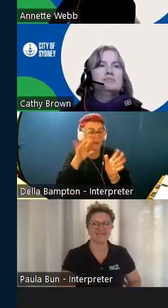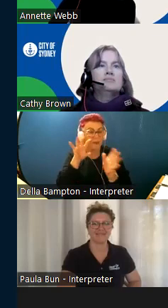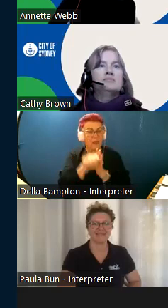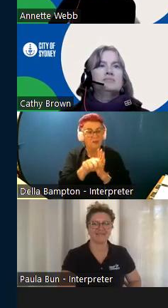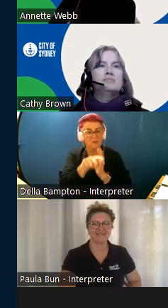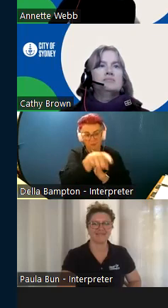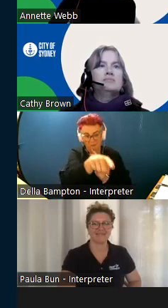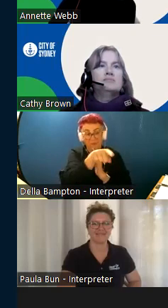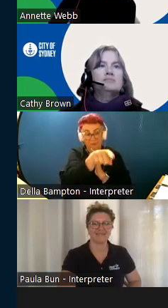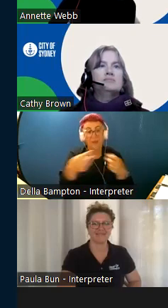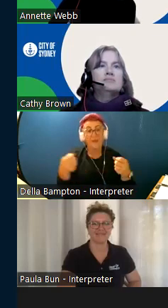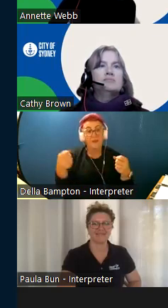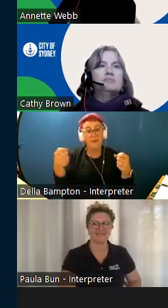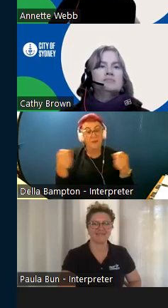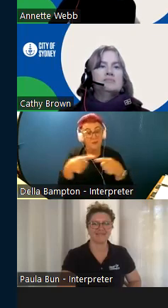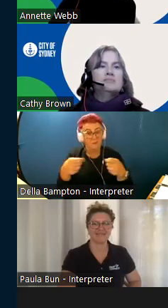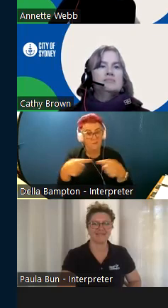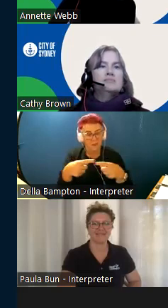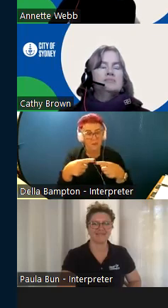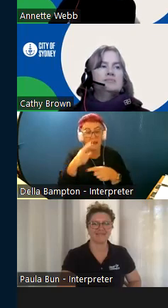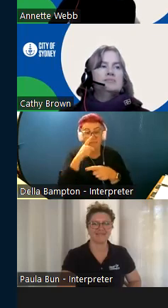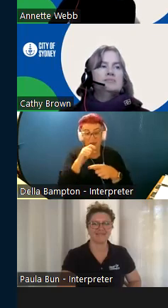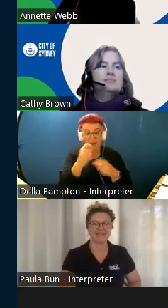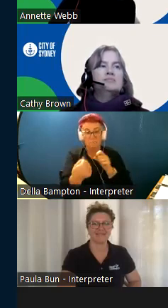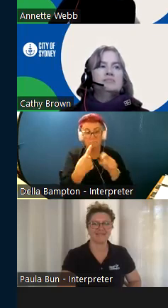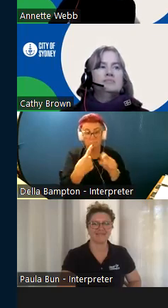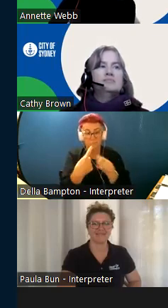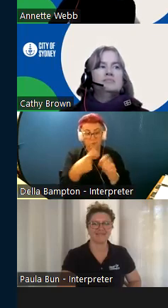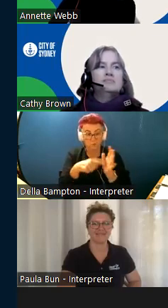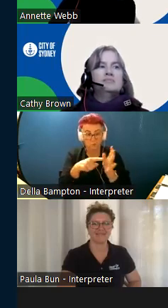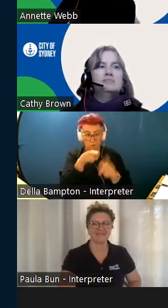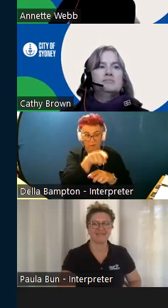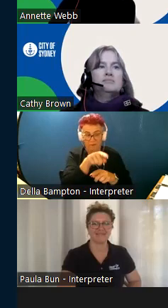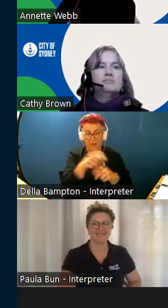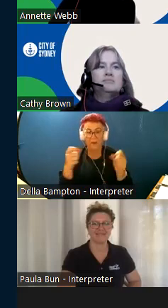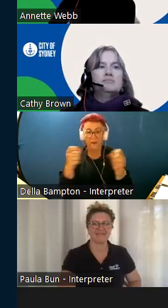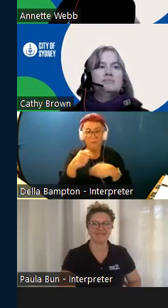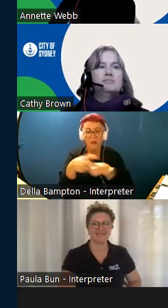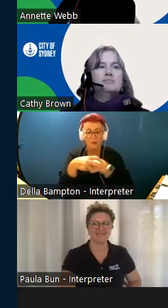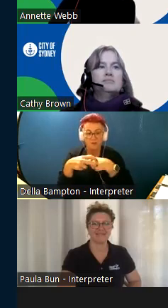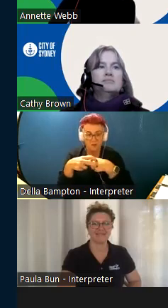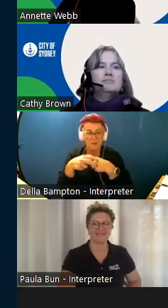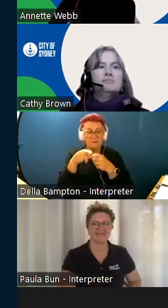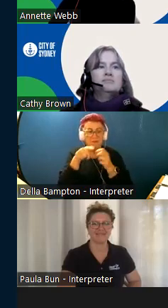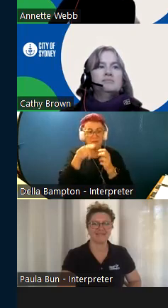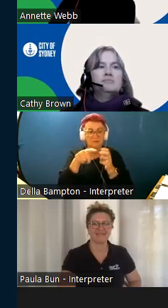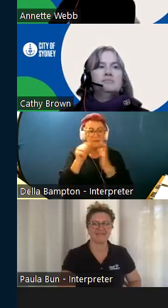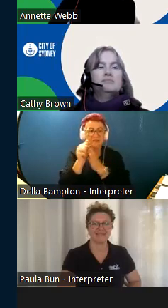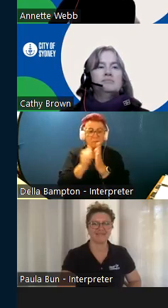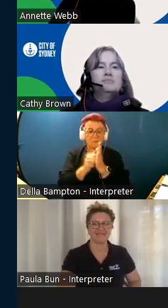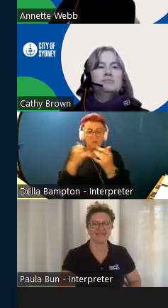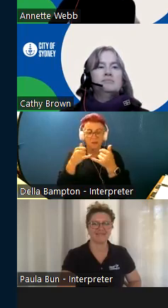this email address. If you can just send us through emails to that using the subject line Waterloo Creative Live